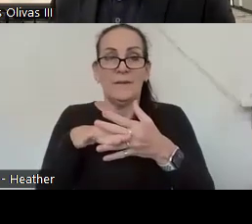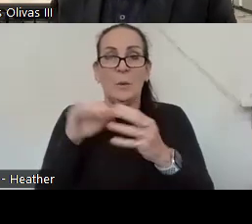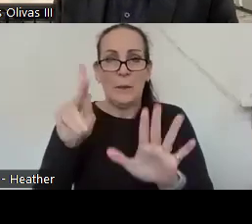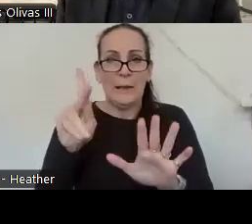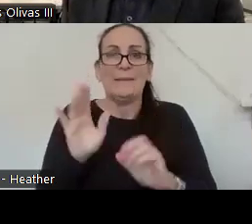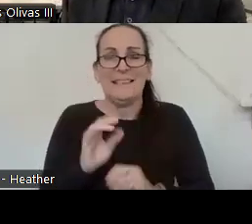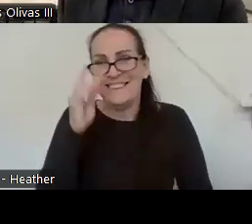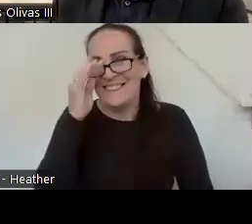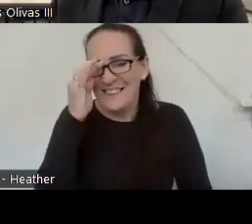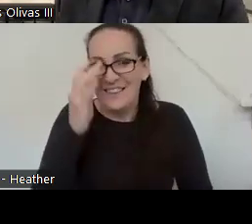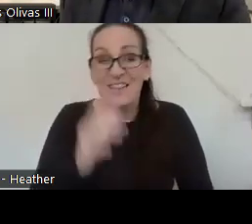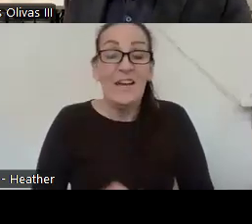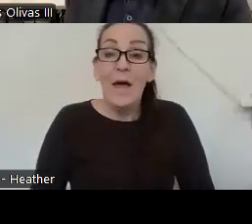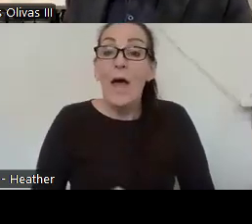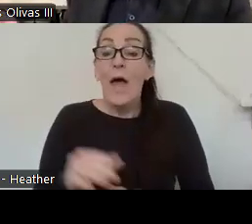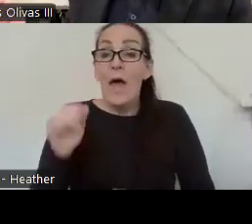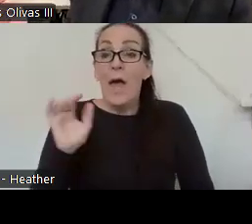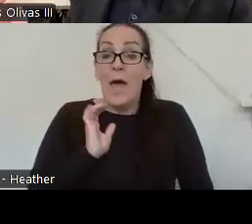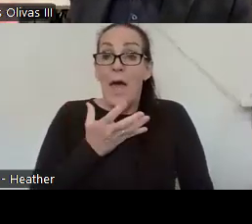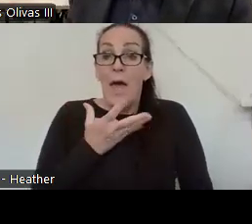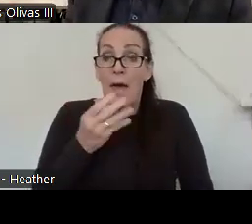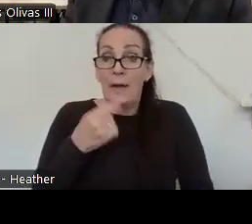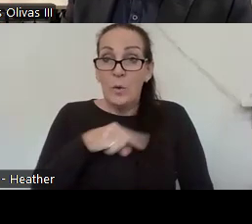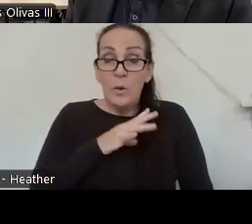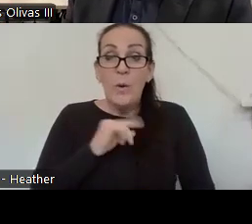All right, and we'll meet back at